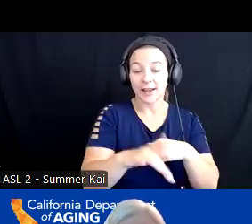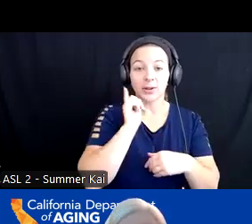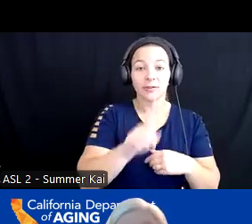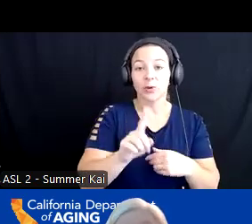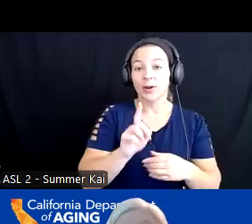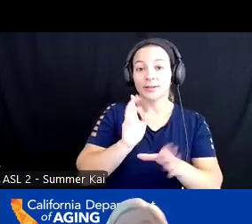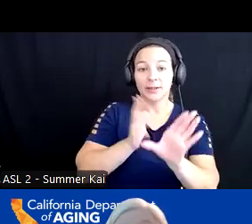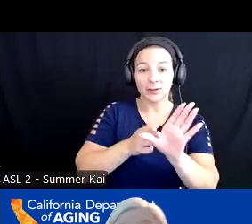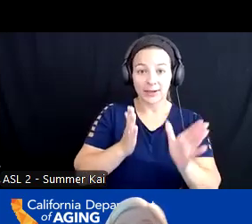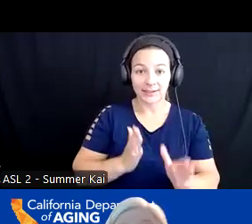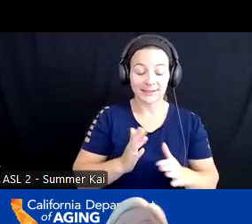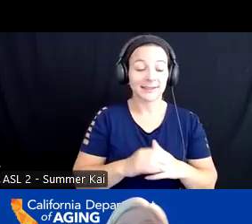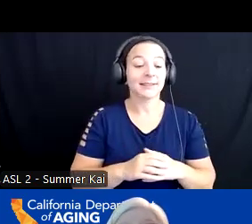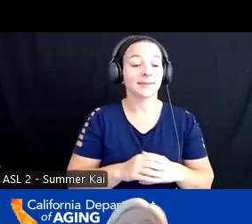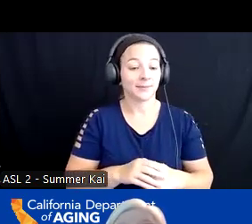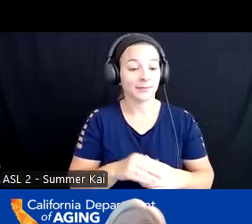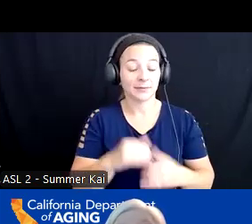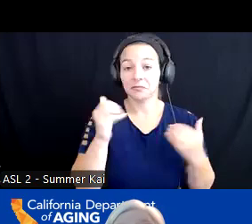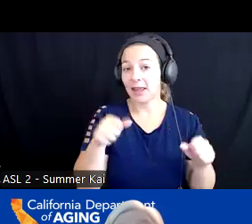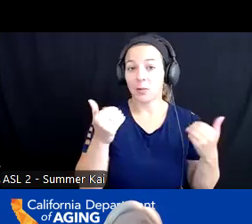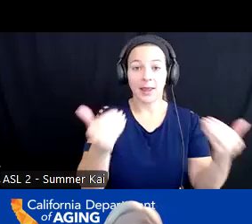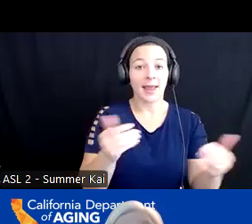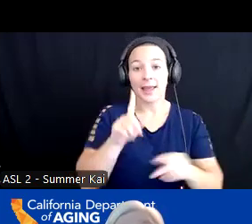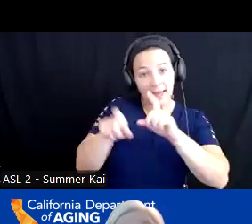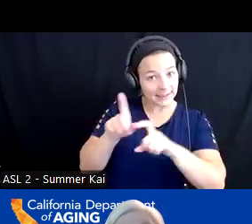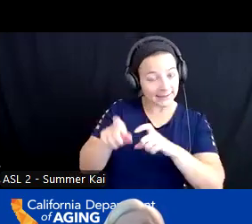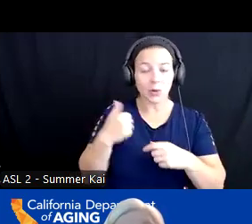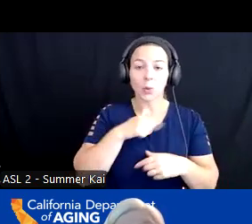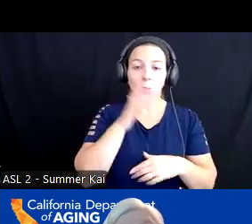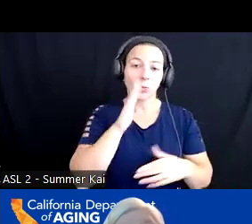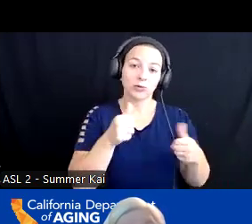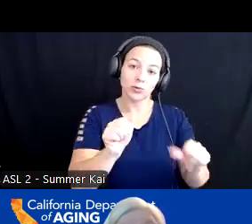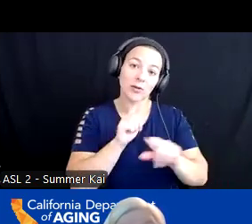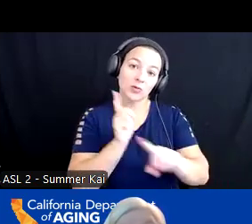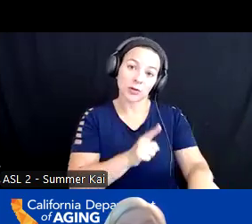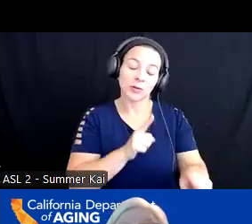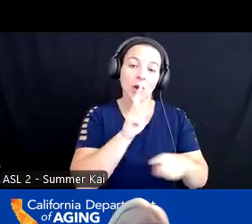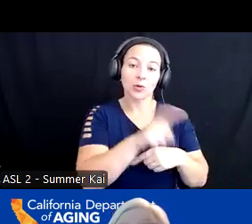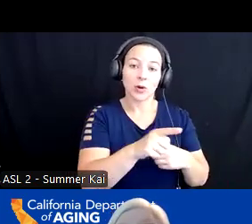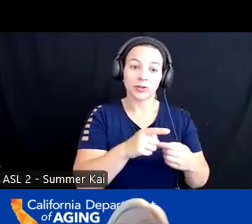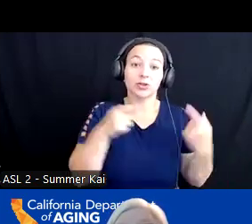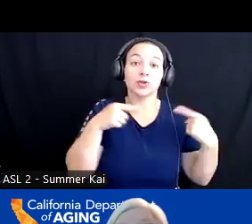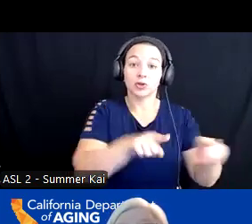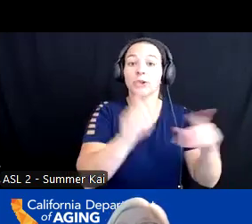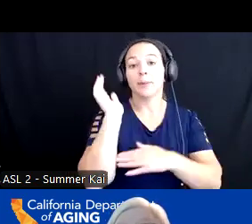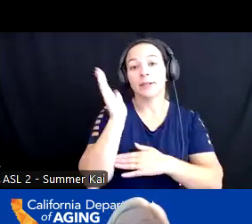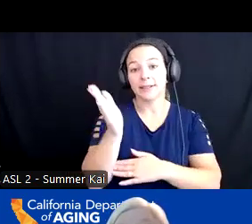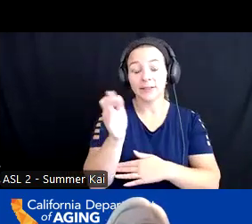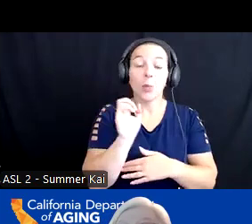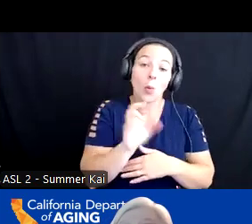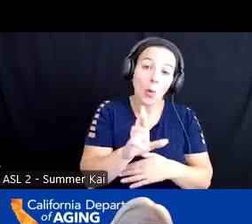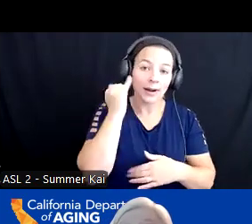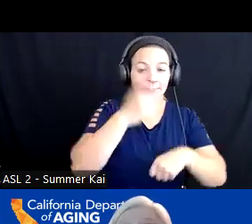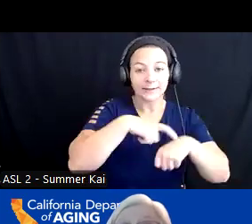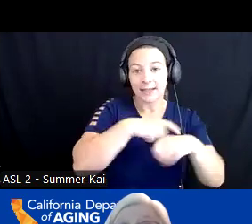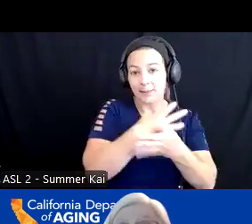Please go ahead and use that. We will work to respond to the questions during the presentation, or if we run out of